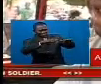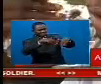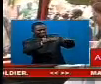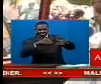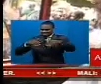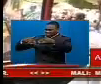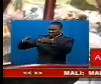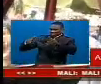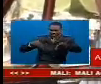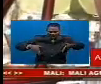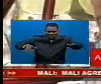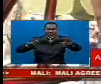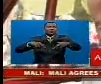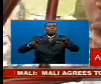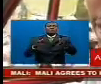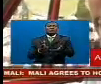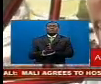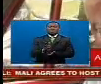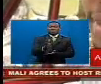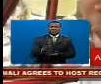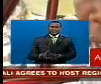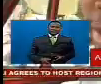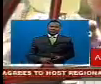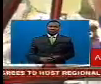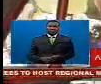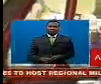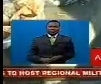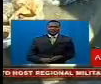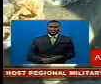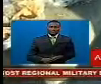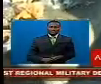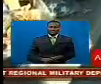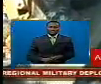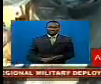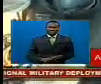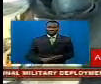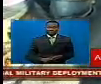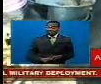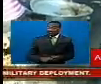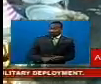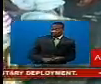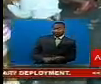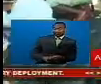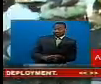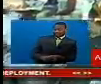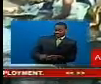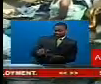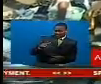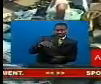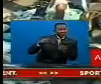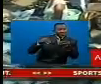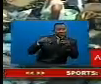to them so that they will leave the road for us. Yes. The crew visited the